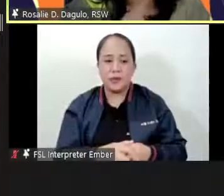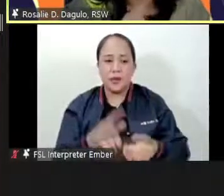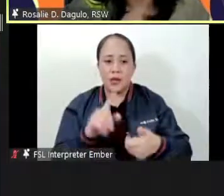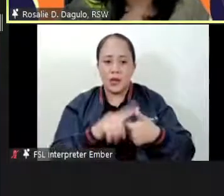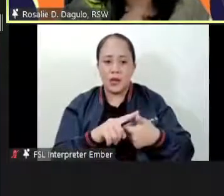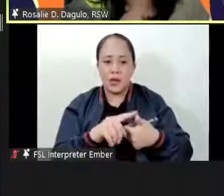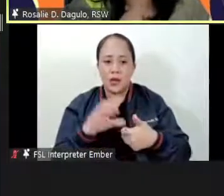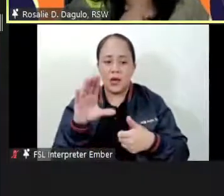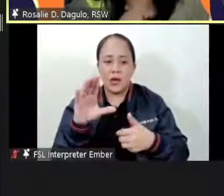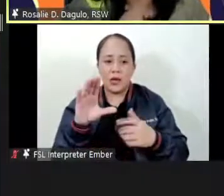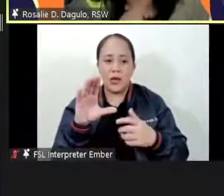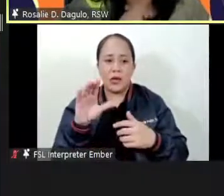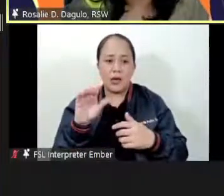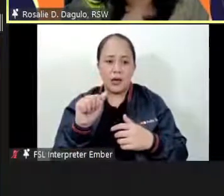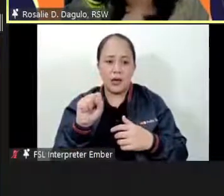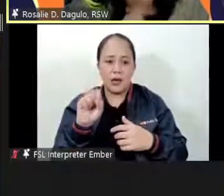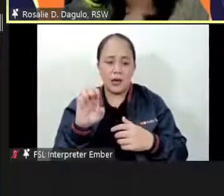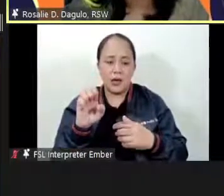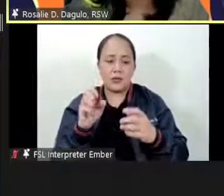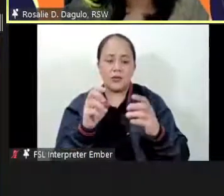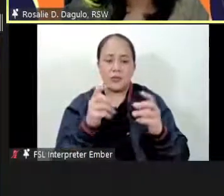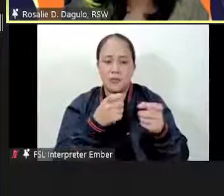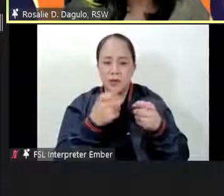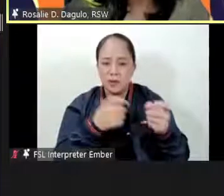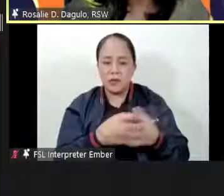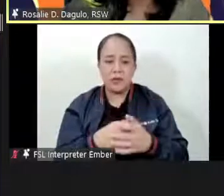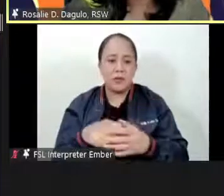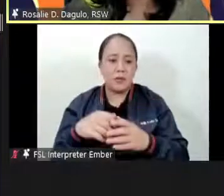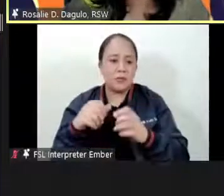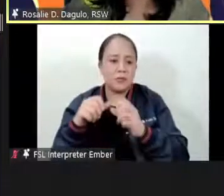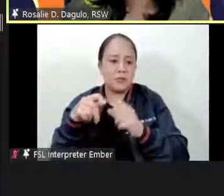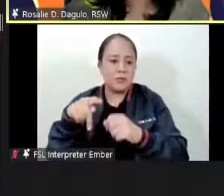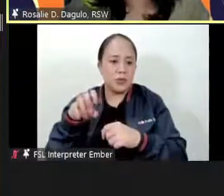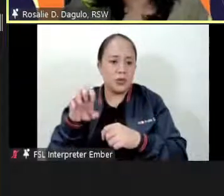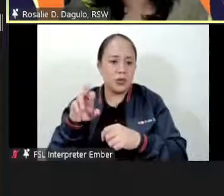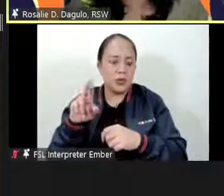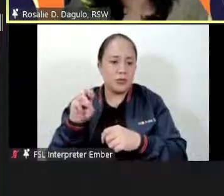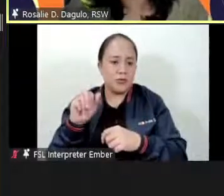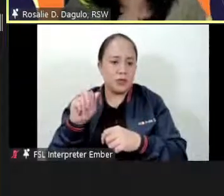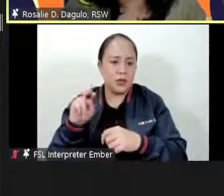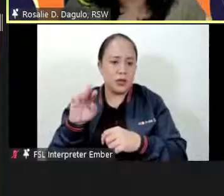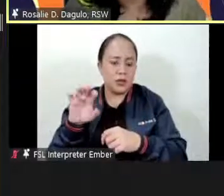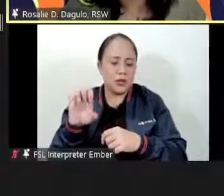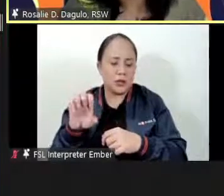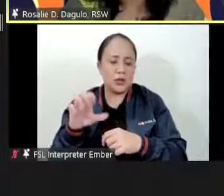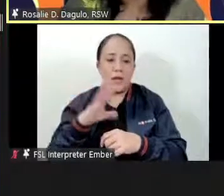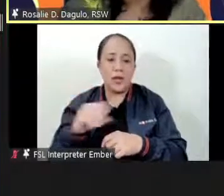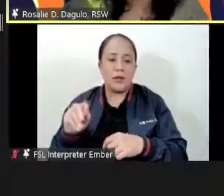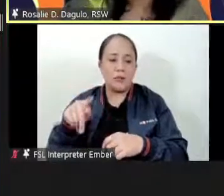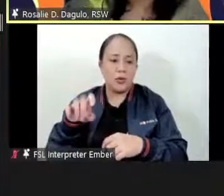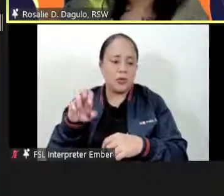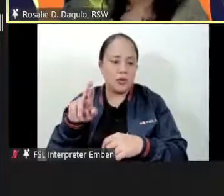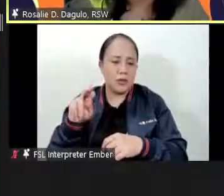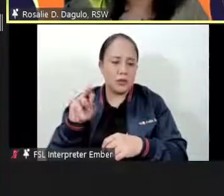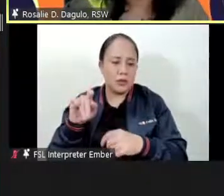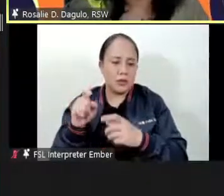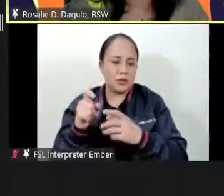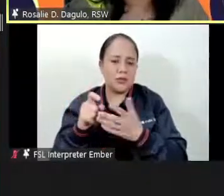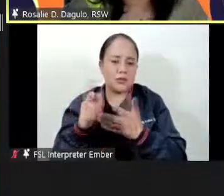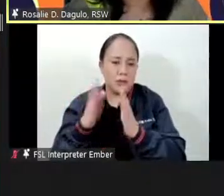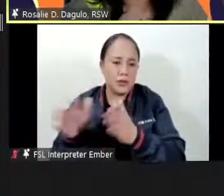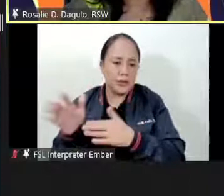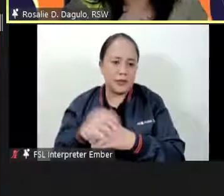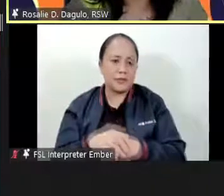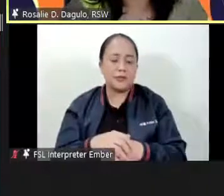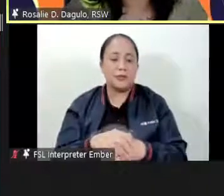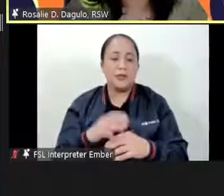management, permanence, and permanence planning. For case management, this is a process to plan, seek, advocate